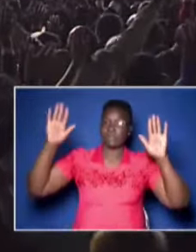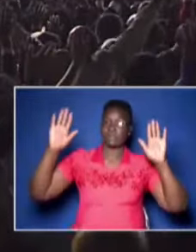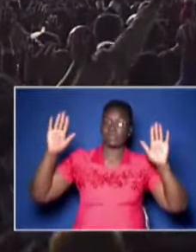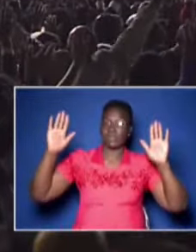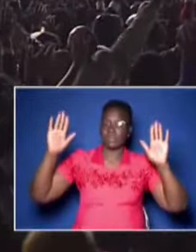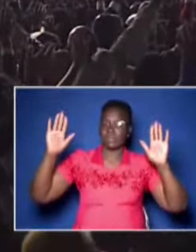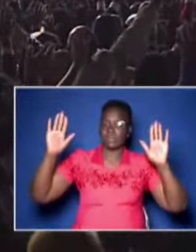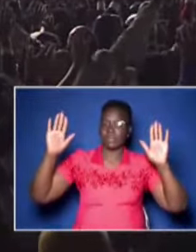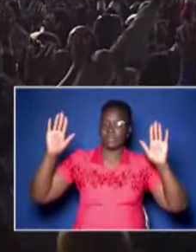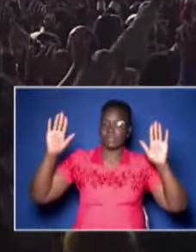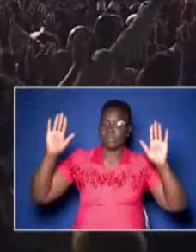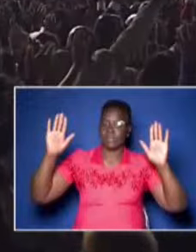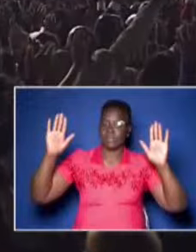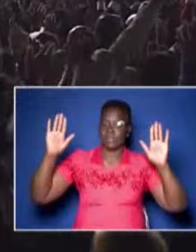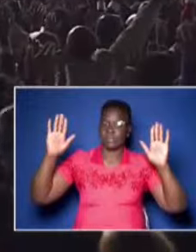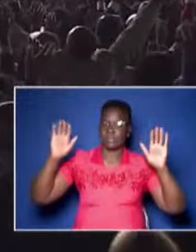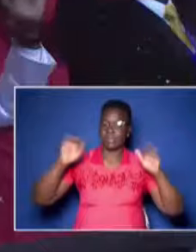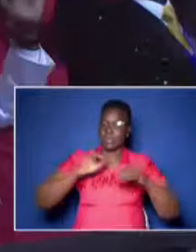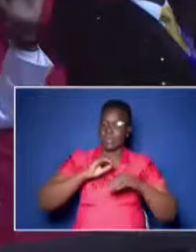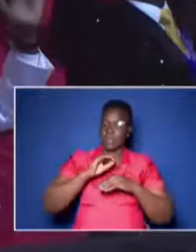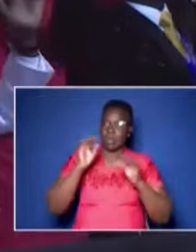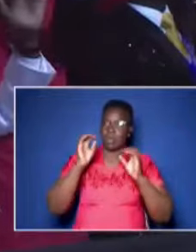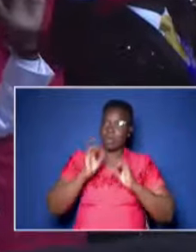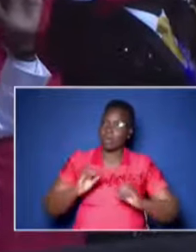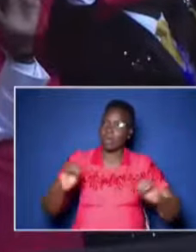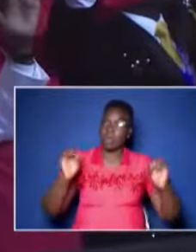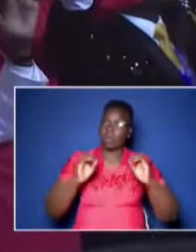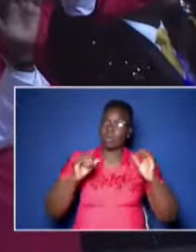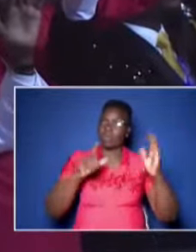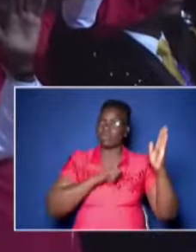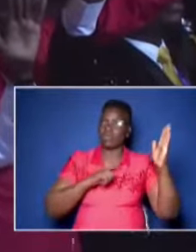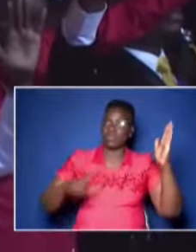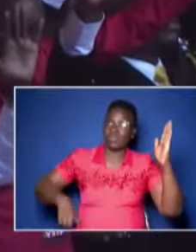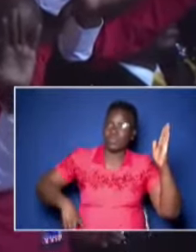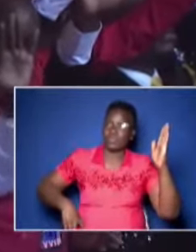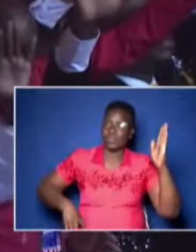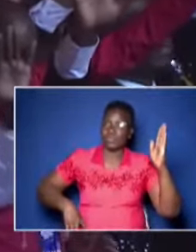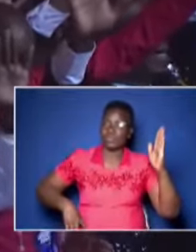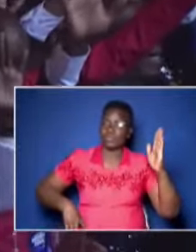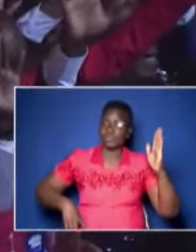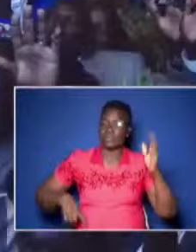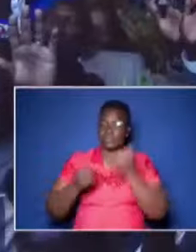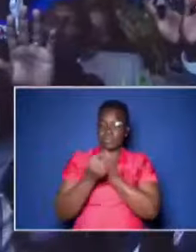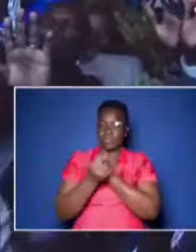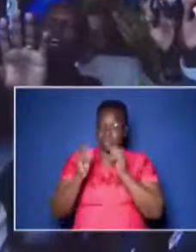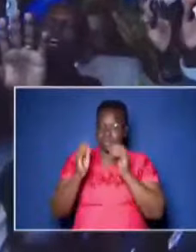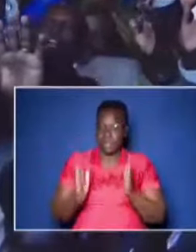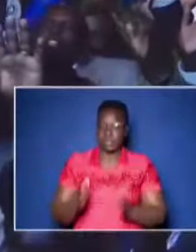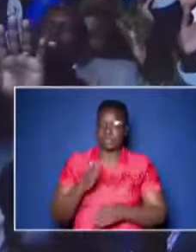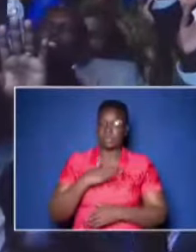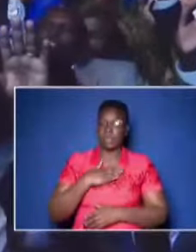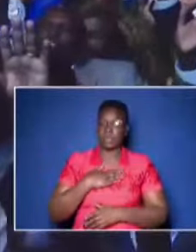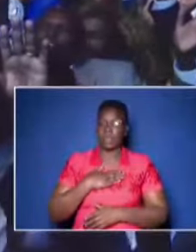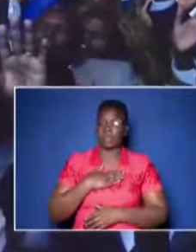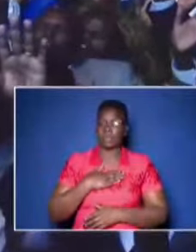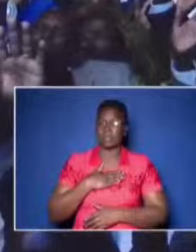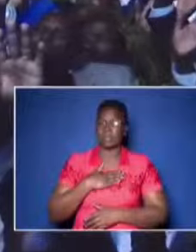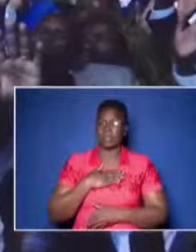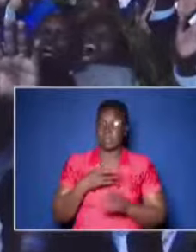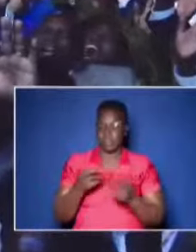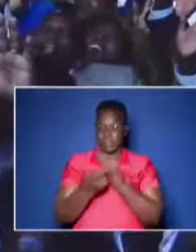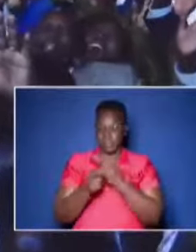you to you oh Lord Oh Lord My Savior My Savior My